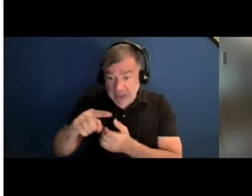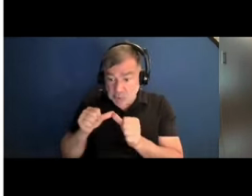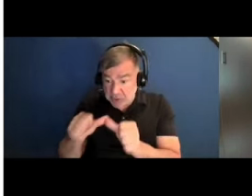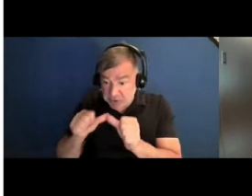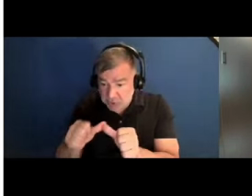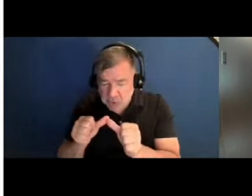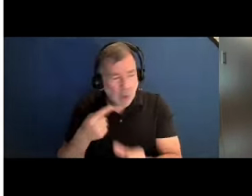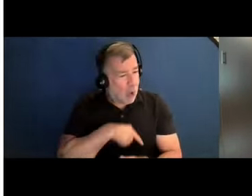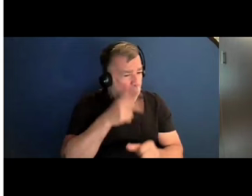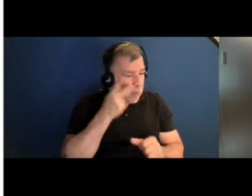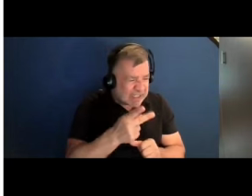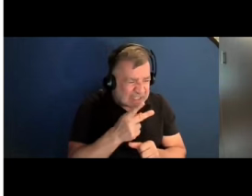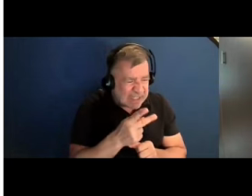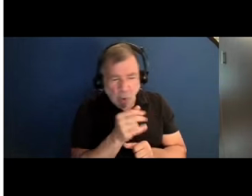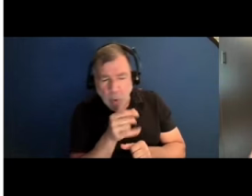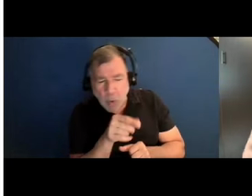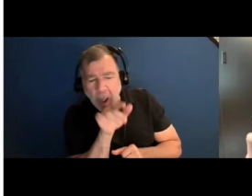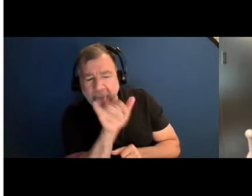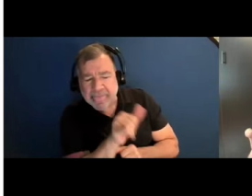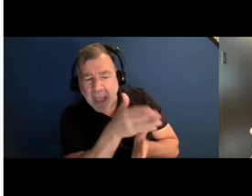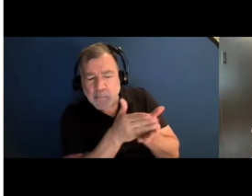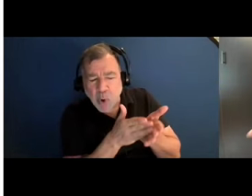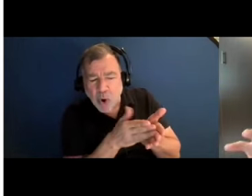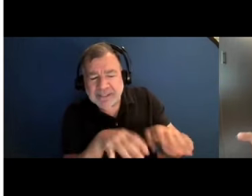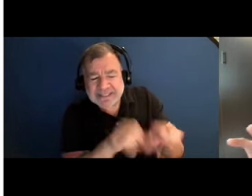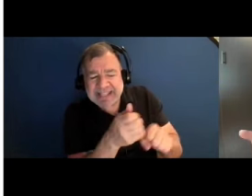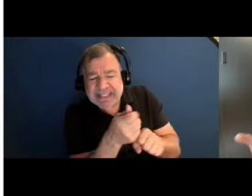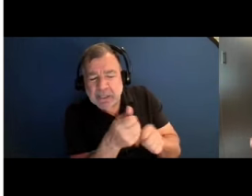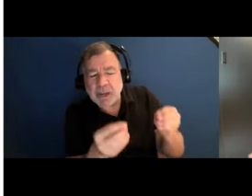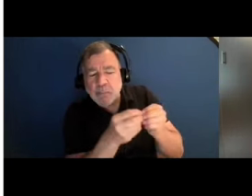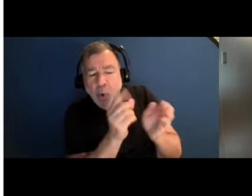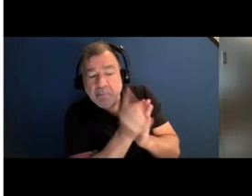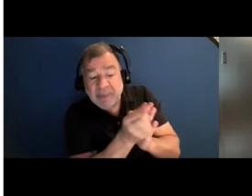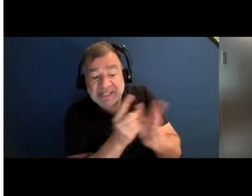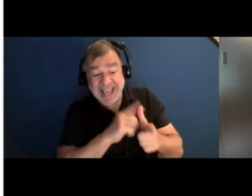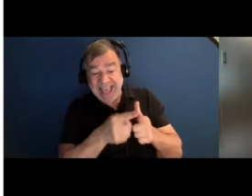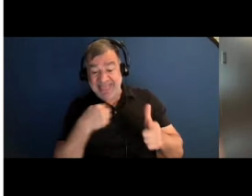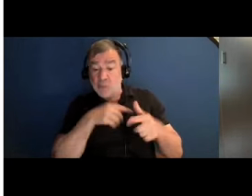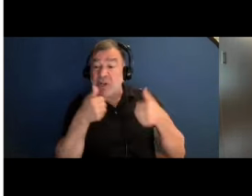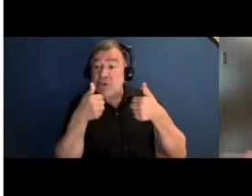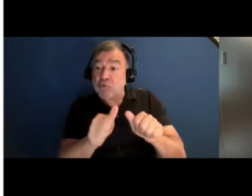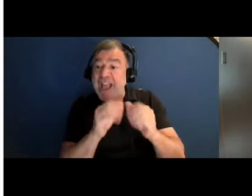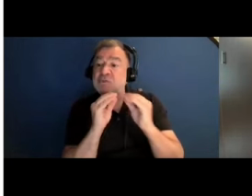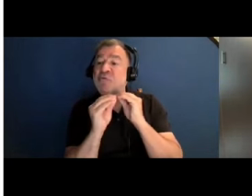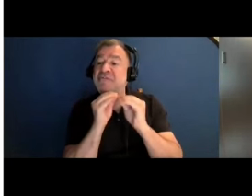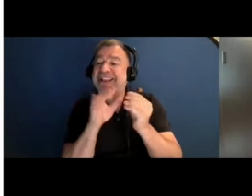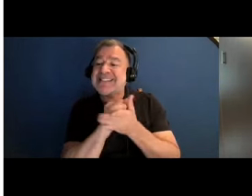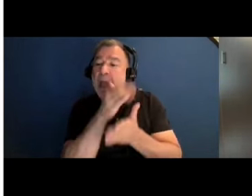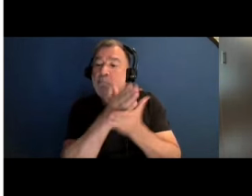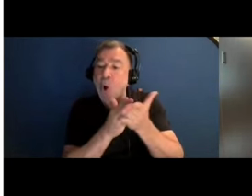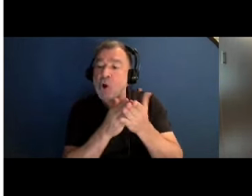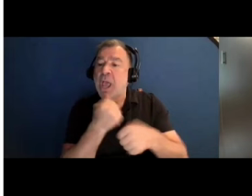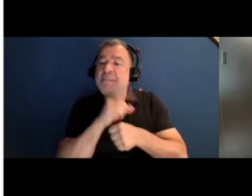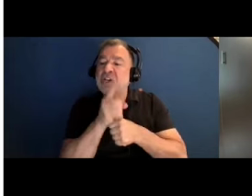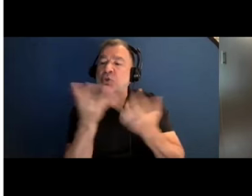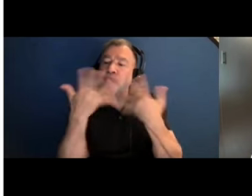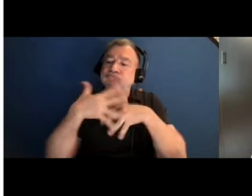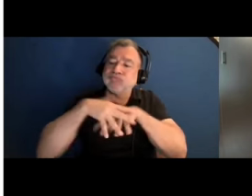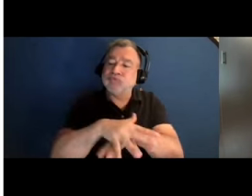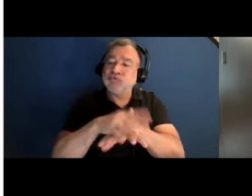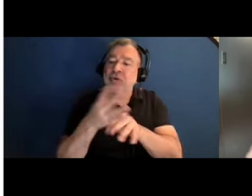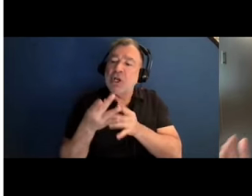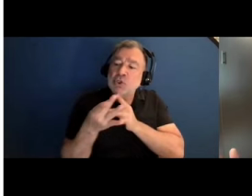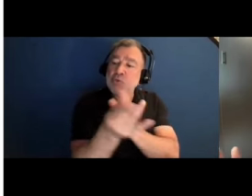see areas where it might take them a few extra minutes, and we can find ways to fix those pieces of the enrollment flow to make it as easy as